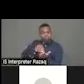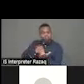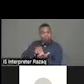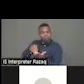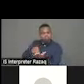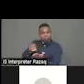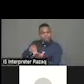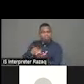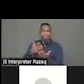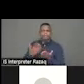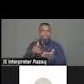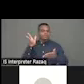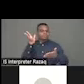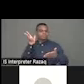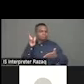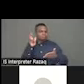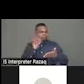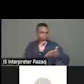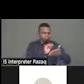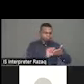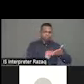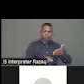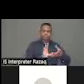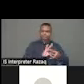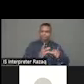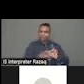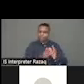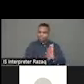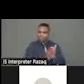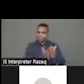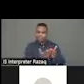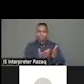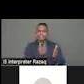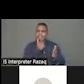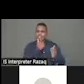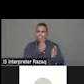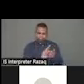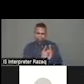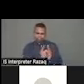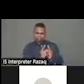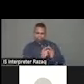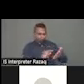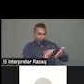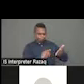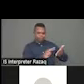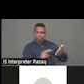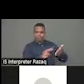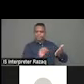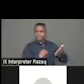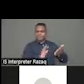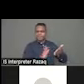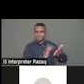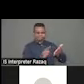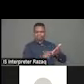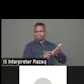for primary 1 level uploaded within it. The adapted contents are accessible for